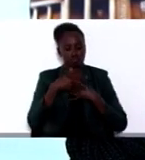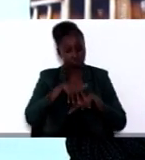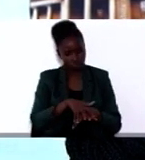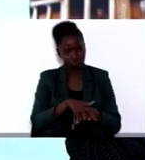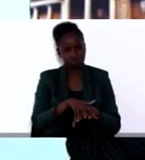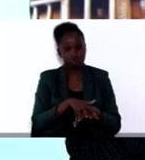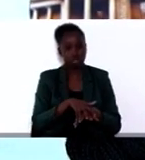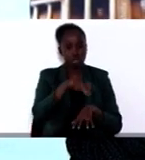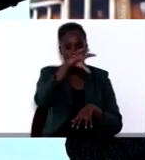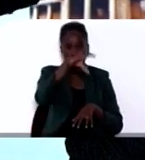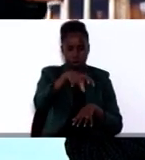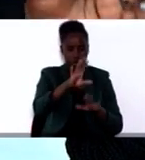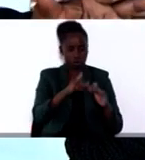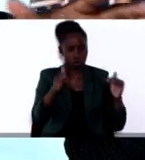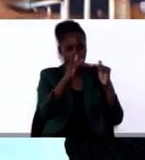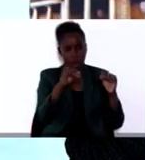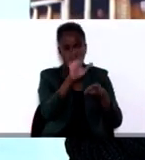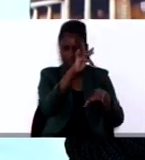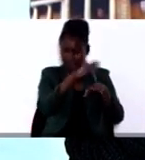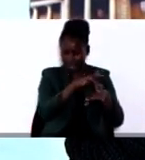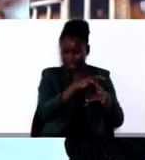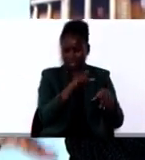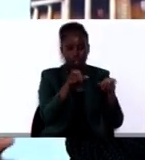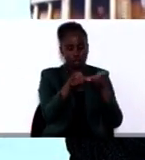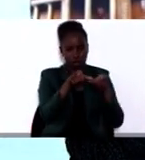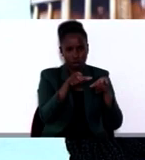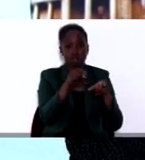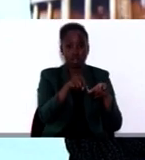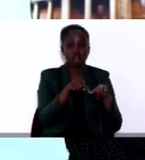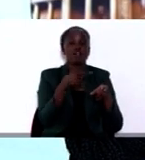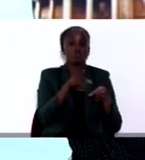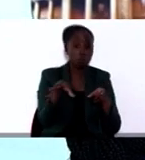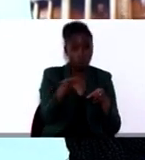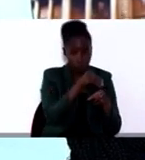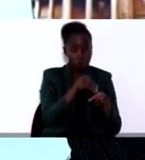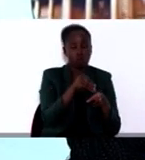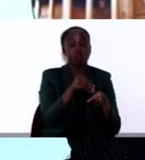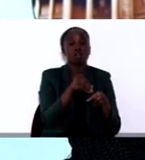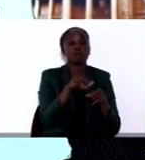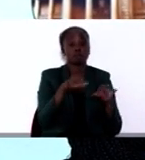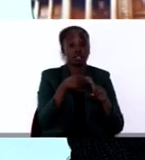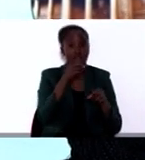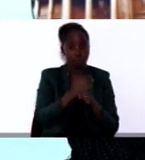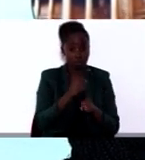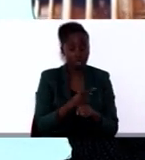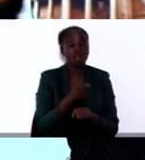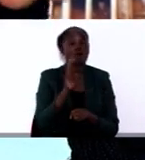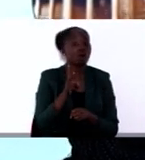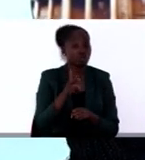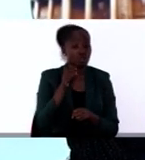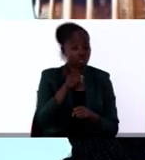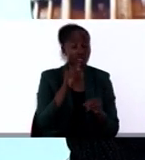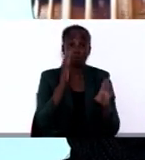center for all the police and law enforcement agencies in Gauteng, as well as these